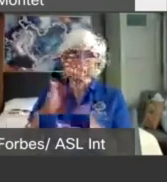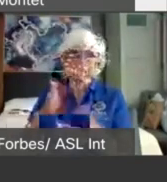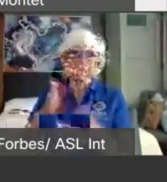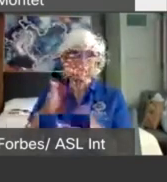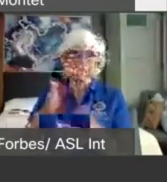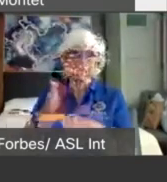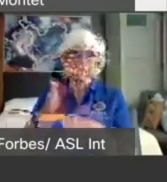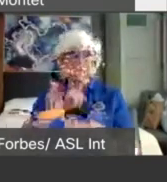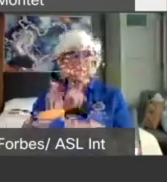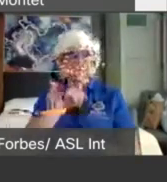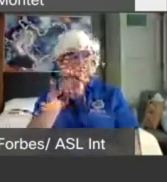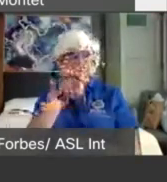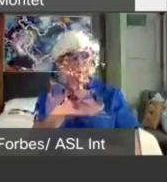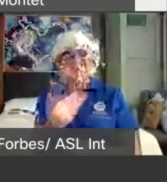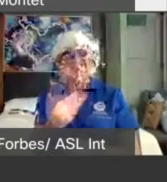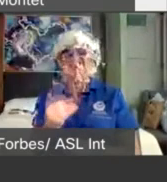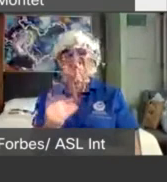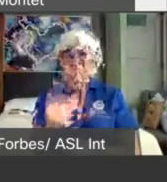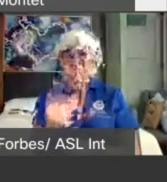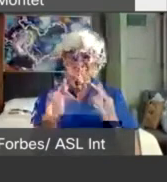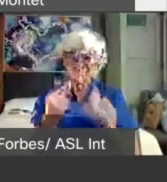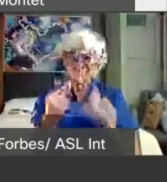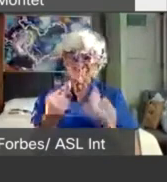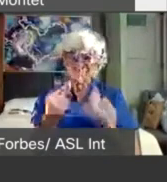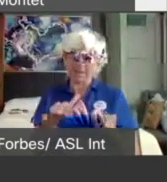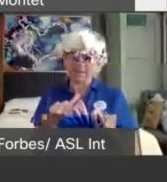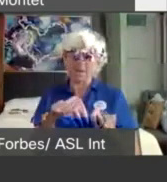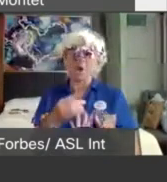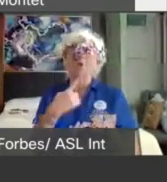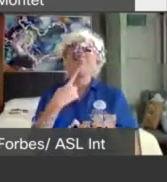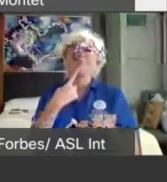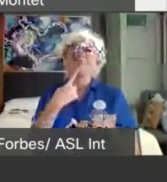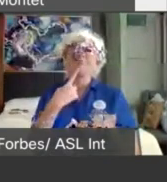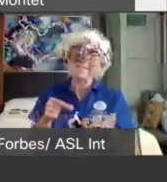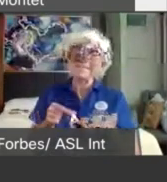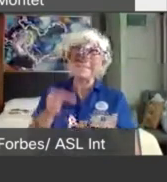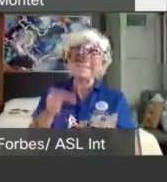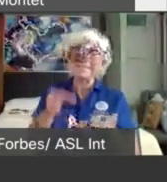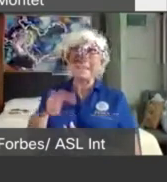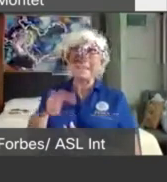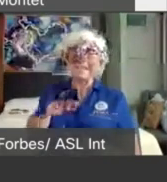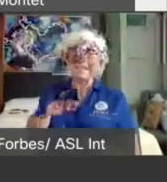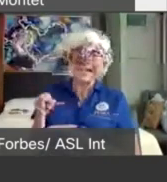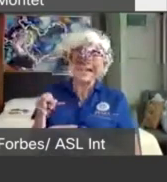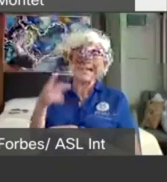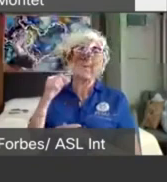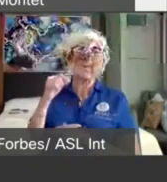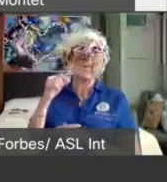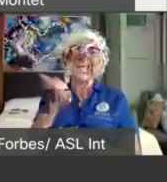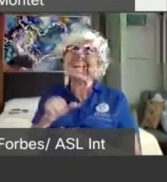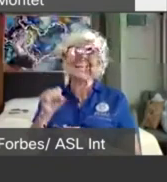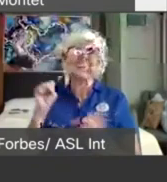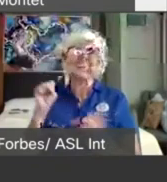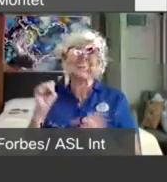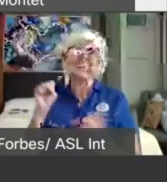your family are red stick ready for any potential storms. A wealth of